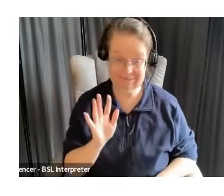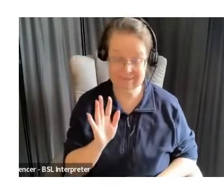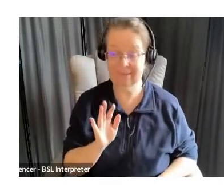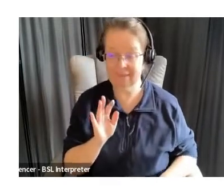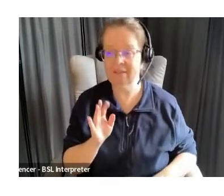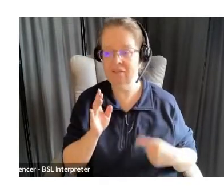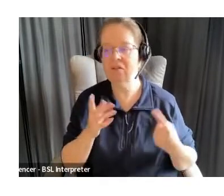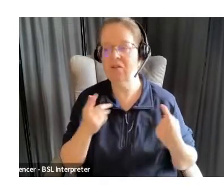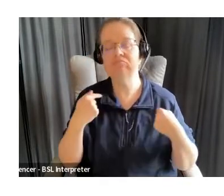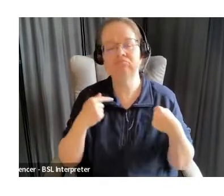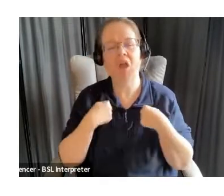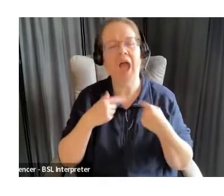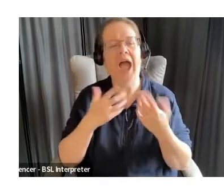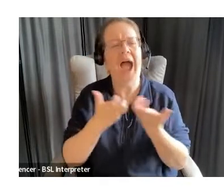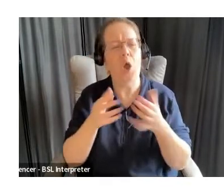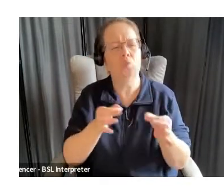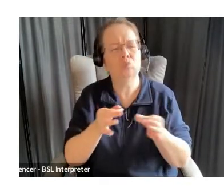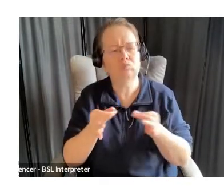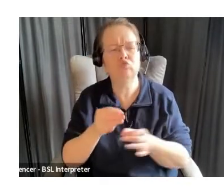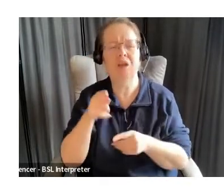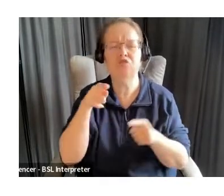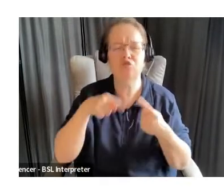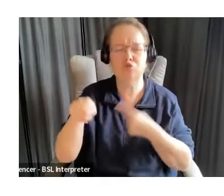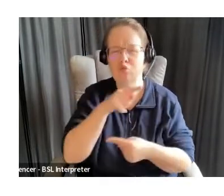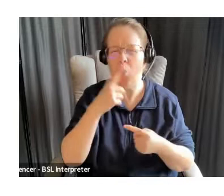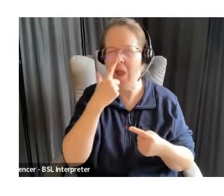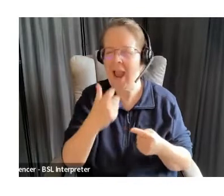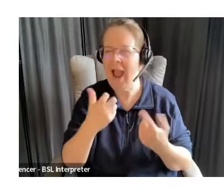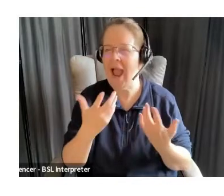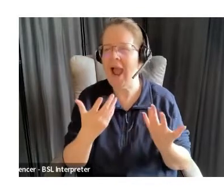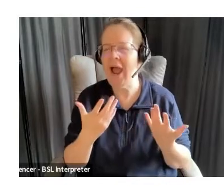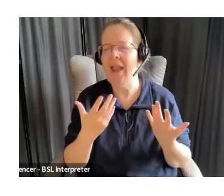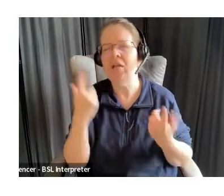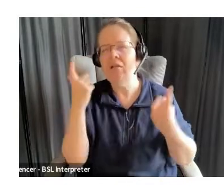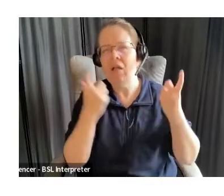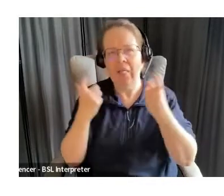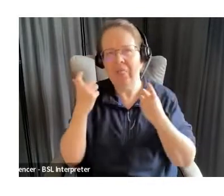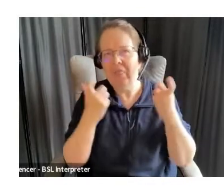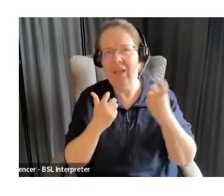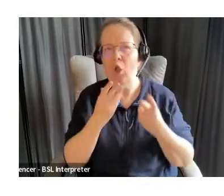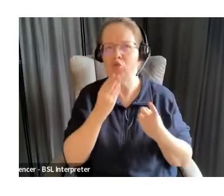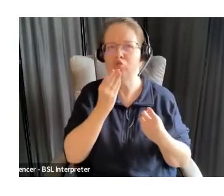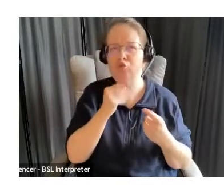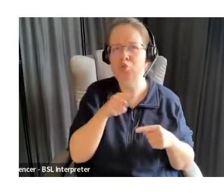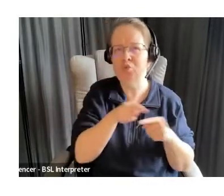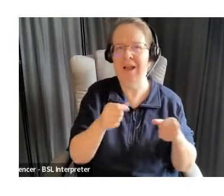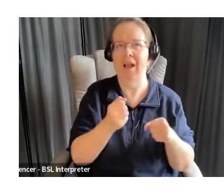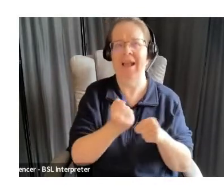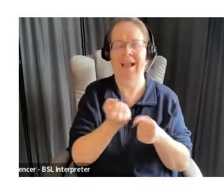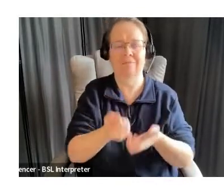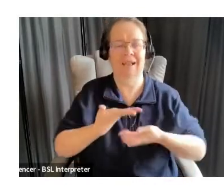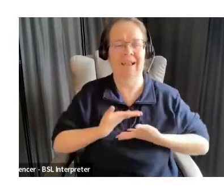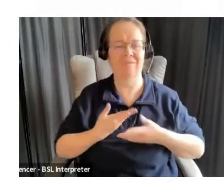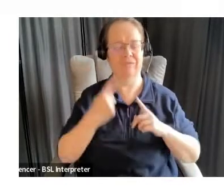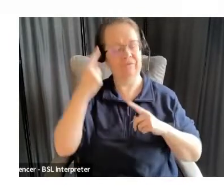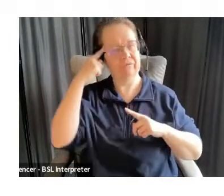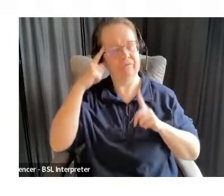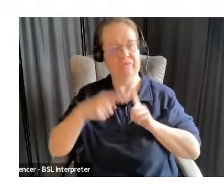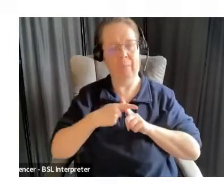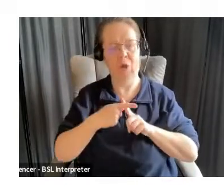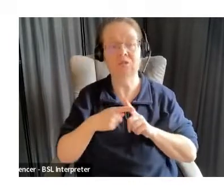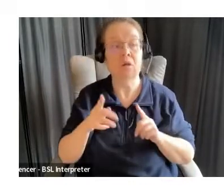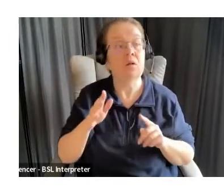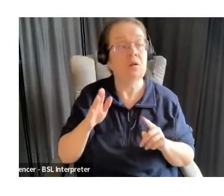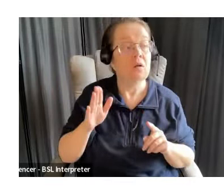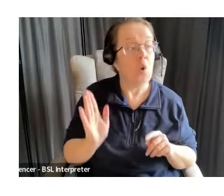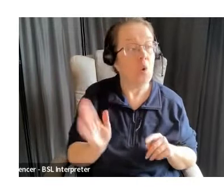going to look at some simple strategies that you might want to consider using. Now, I get that not all of these strategies